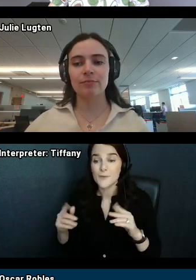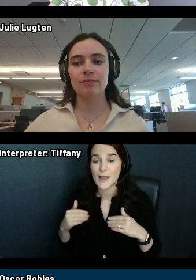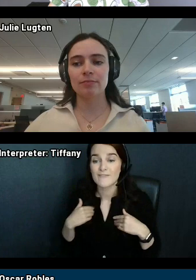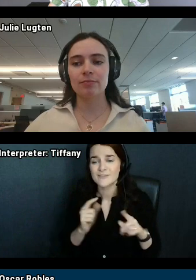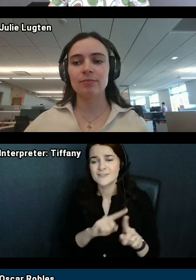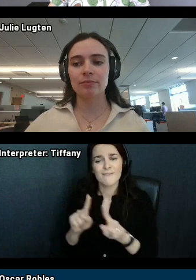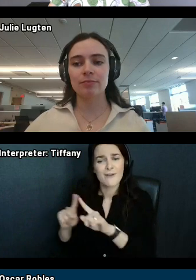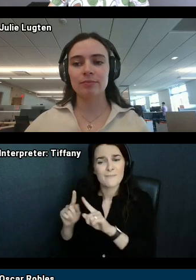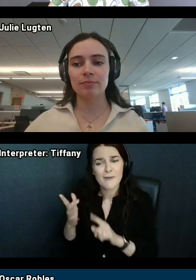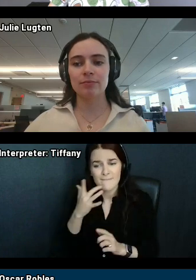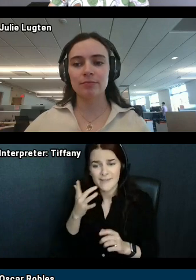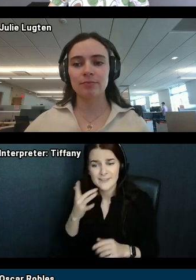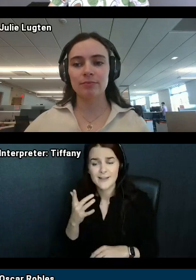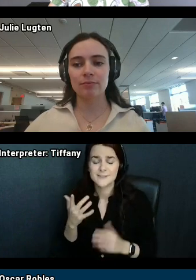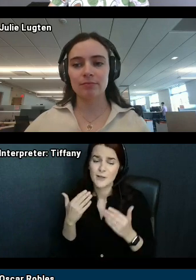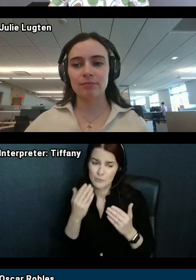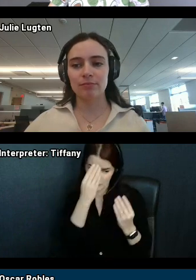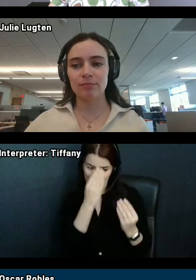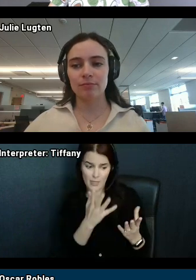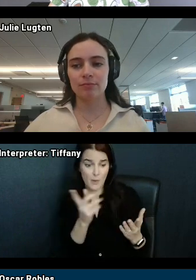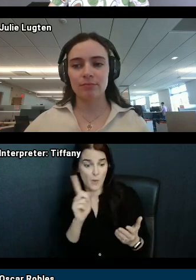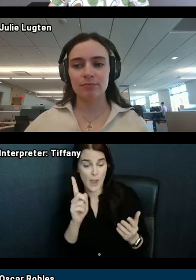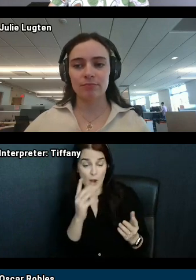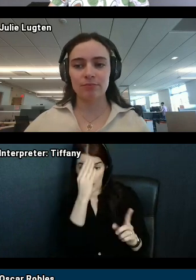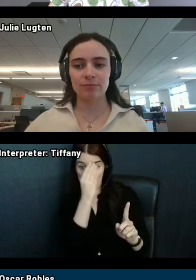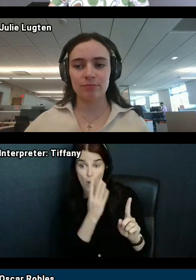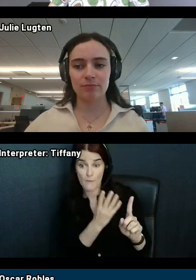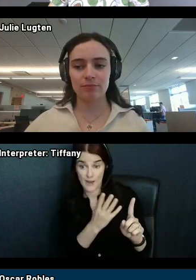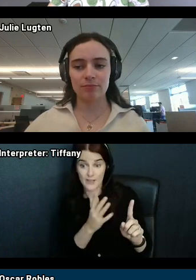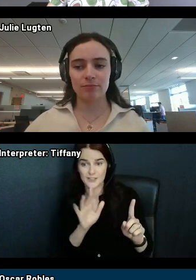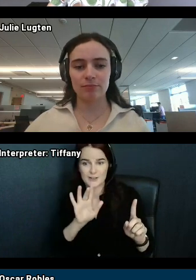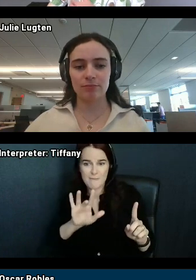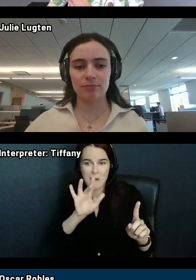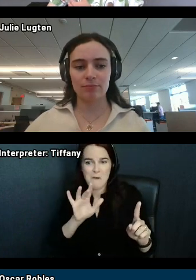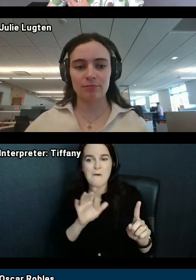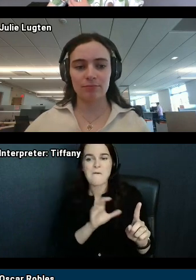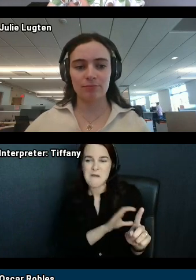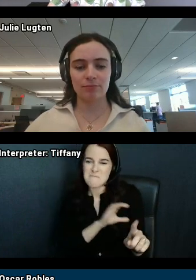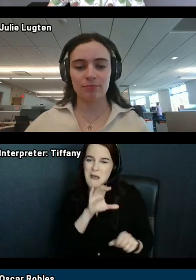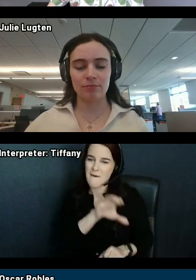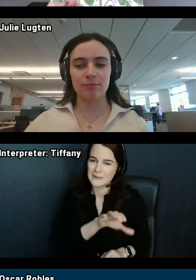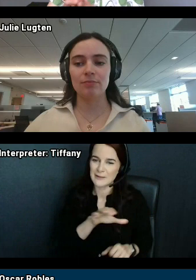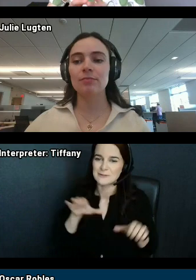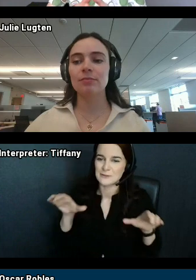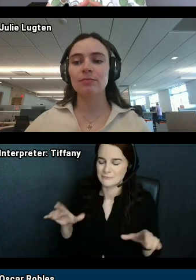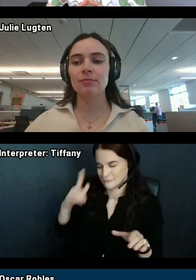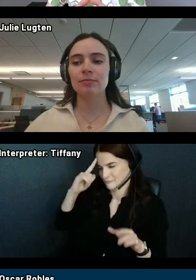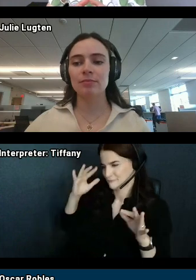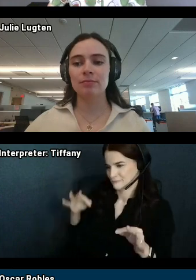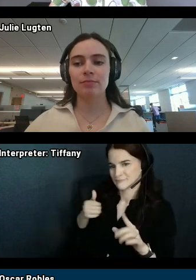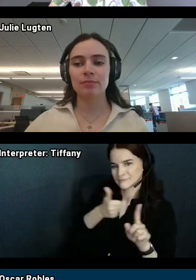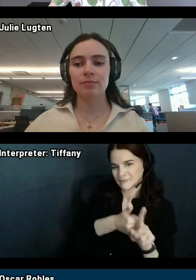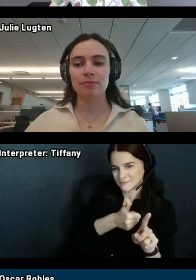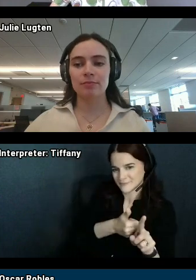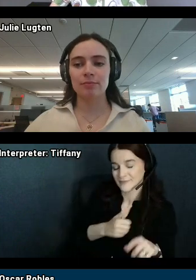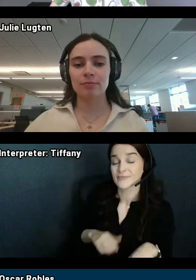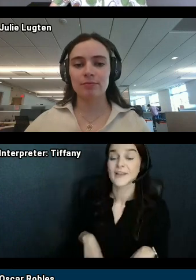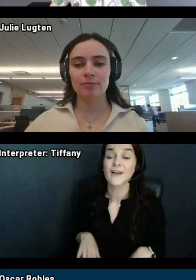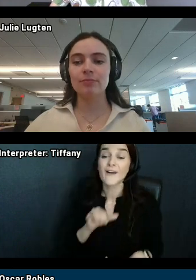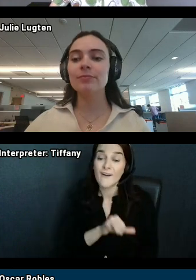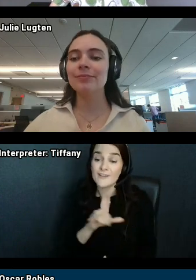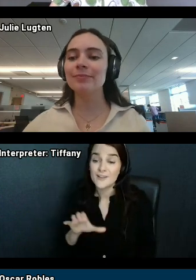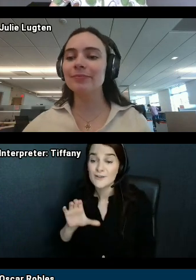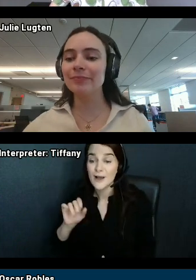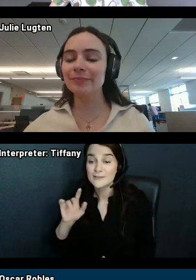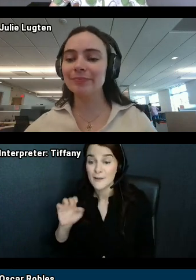idea to empower them to do so. You can also create custom notifications via workflow